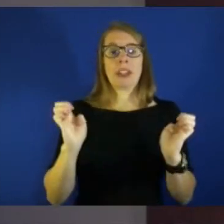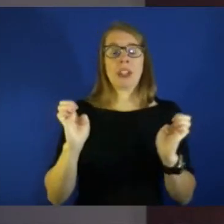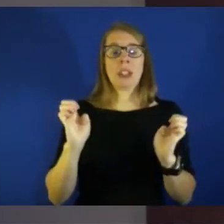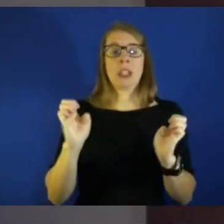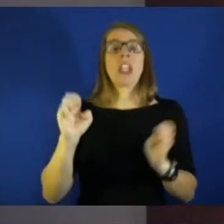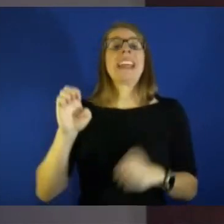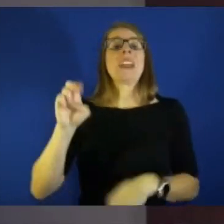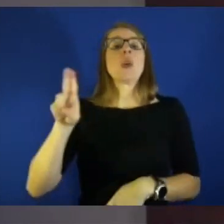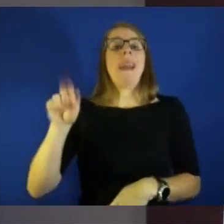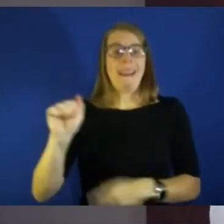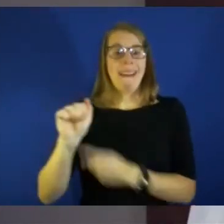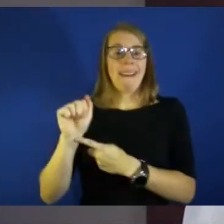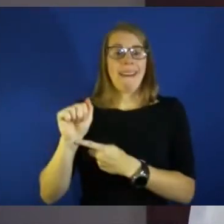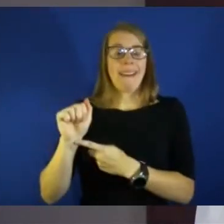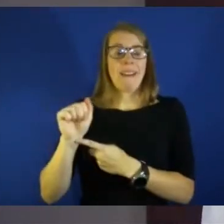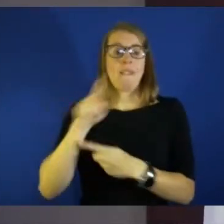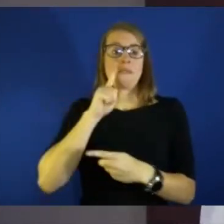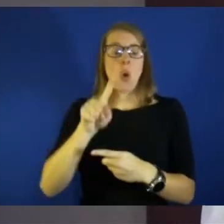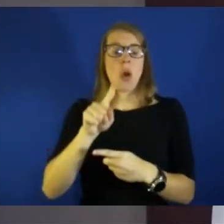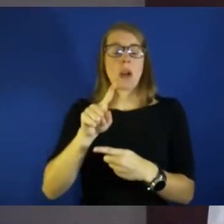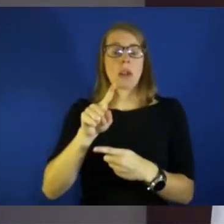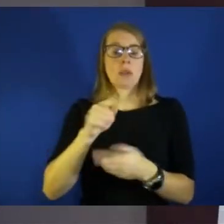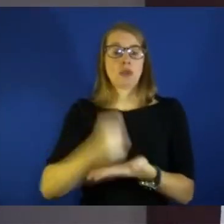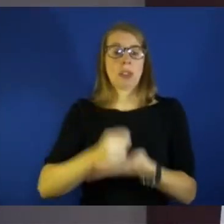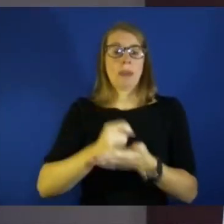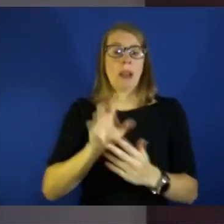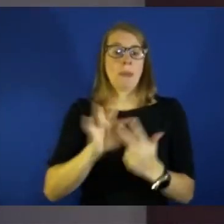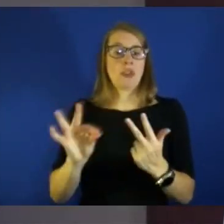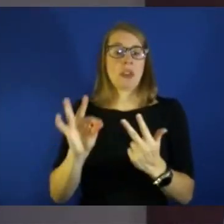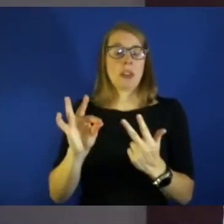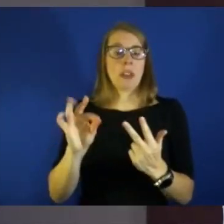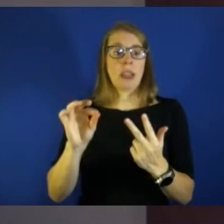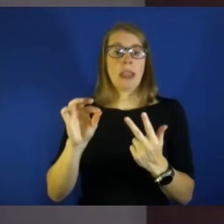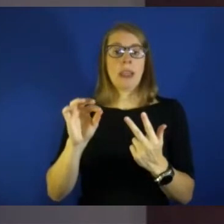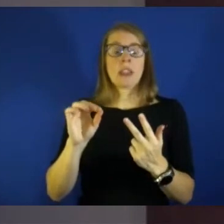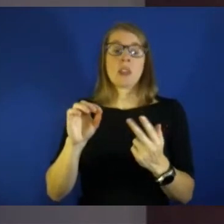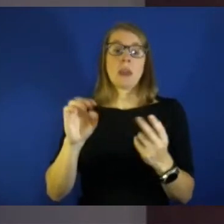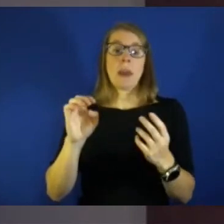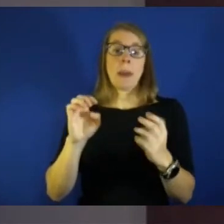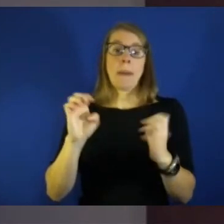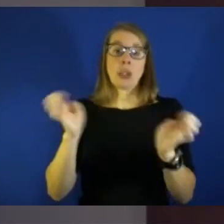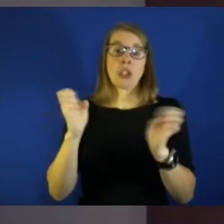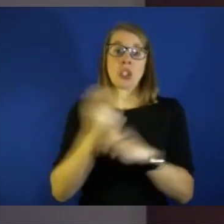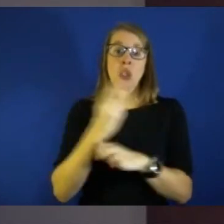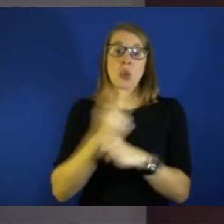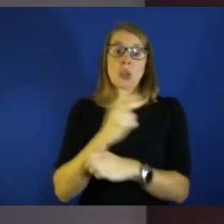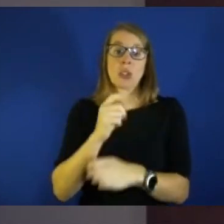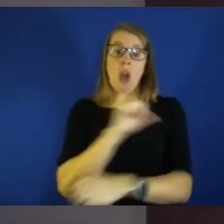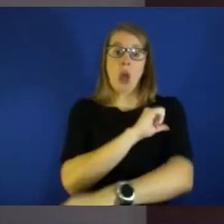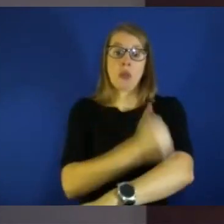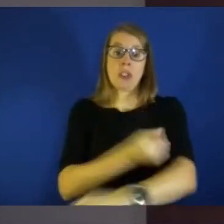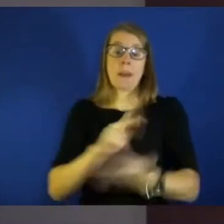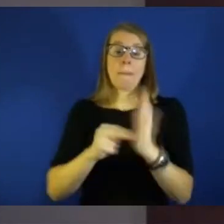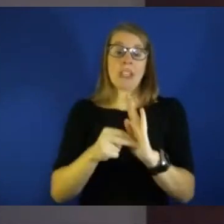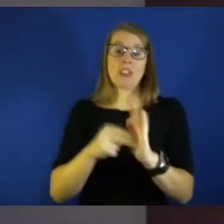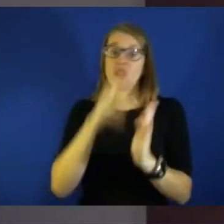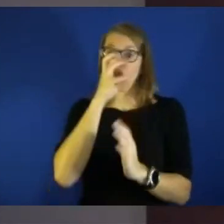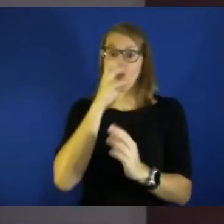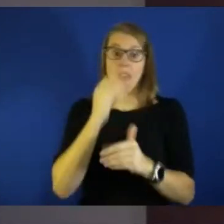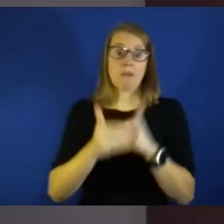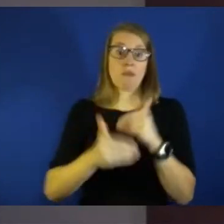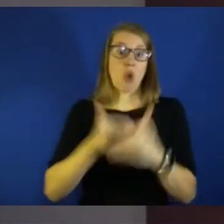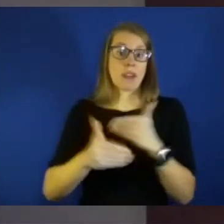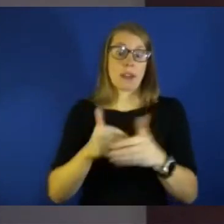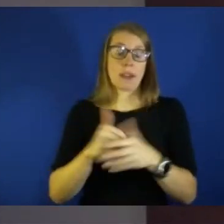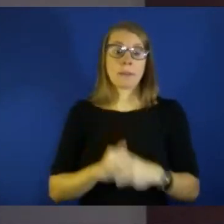these treatments. So this is not, the full FDA approval process. This is a very strict process. So what that means, in addition to